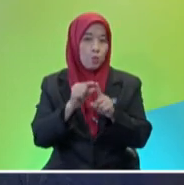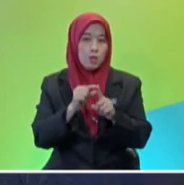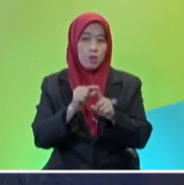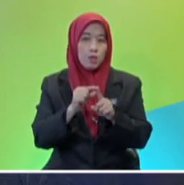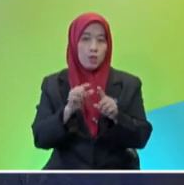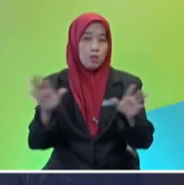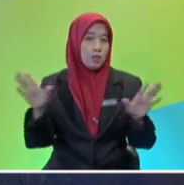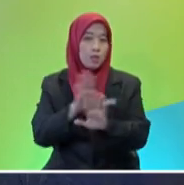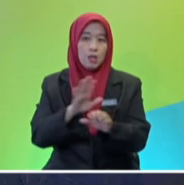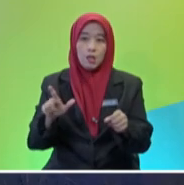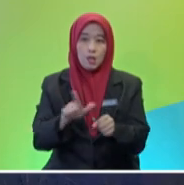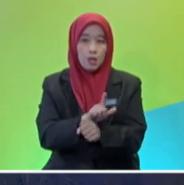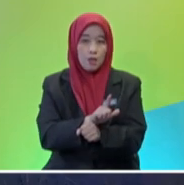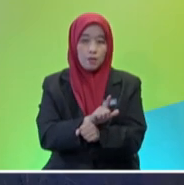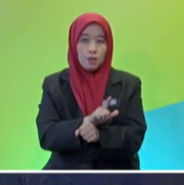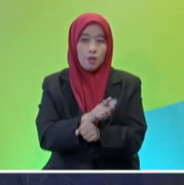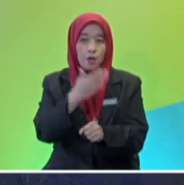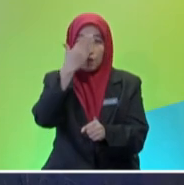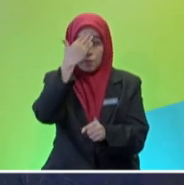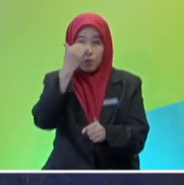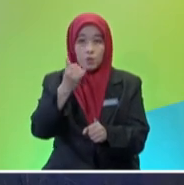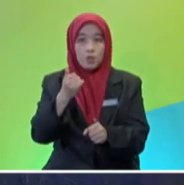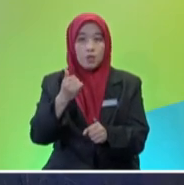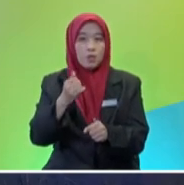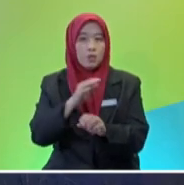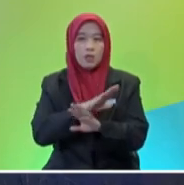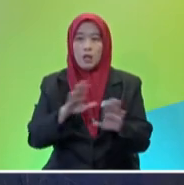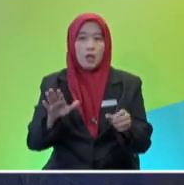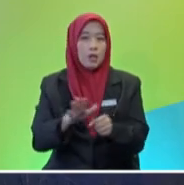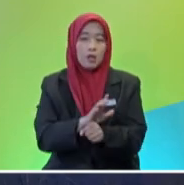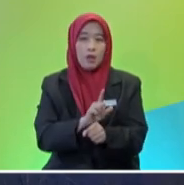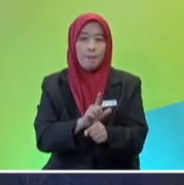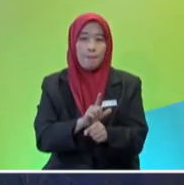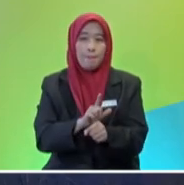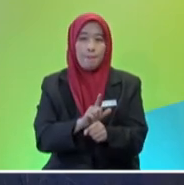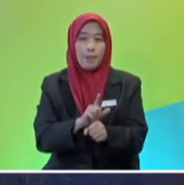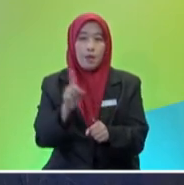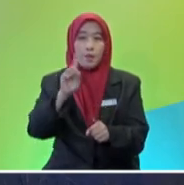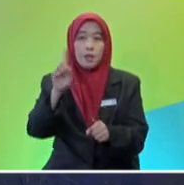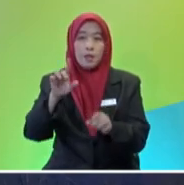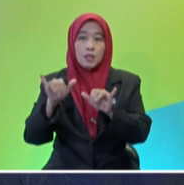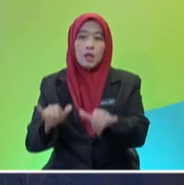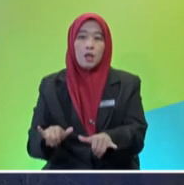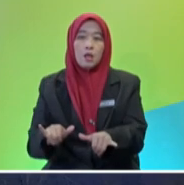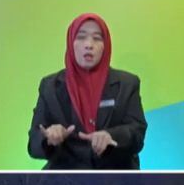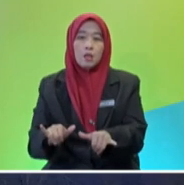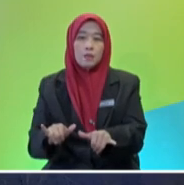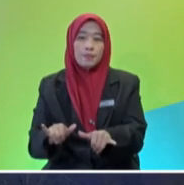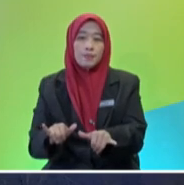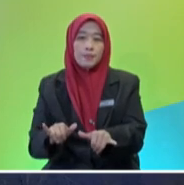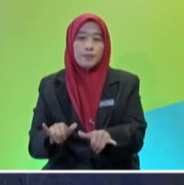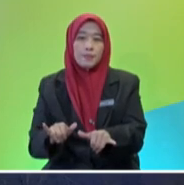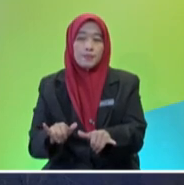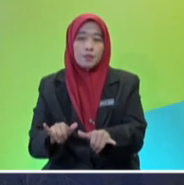put it here. Okay. Okay. Why do you think this is incomplete? What is missing there? I think it's missing